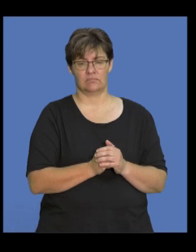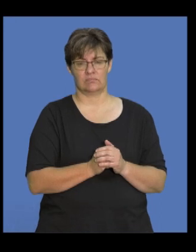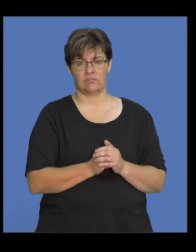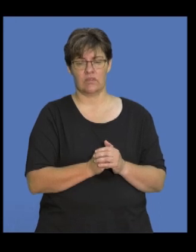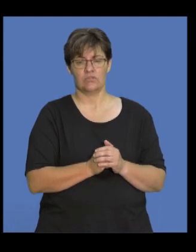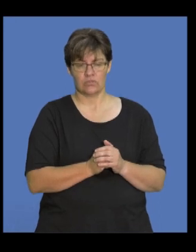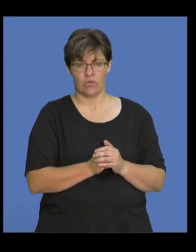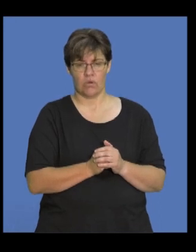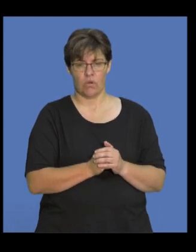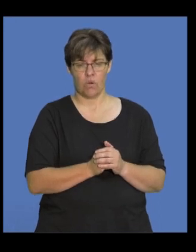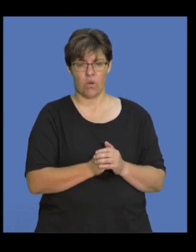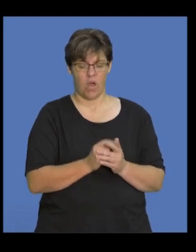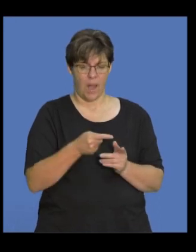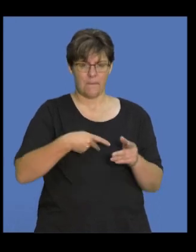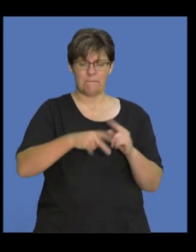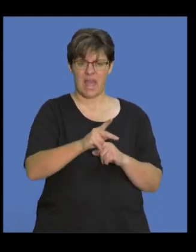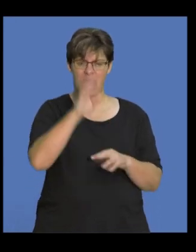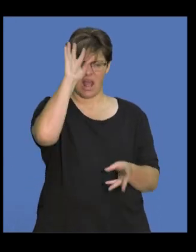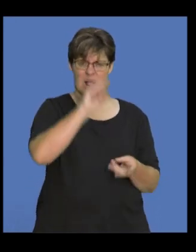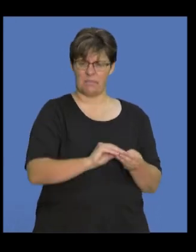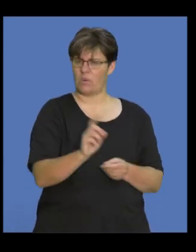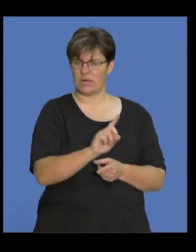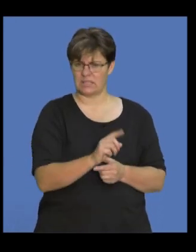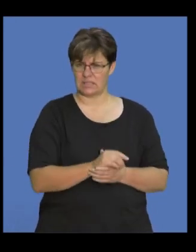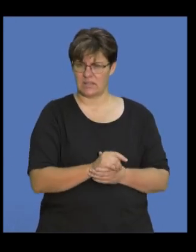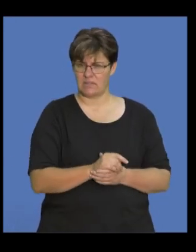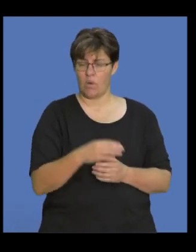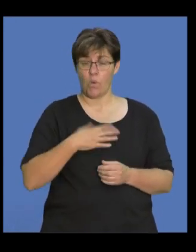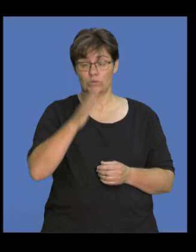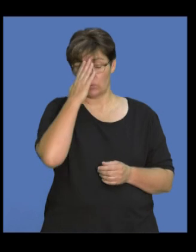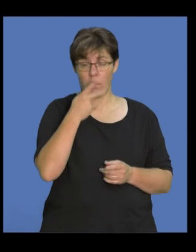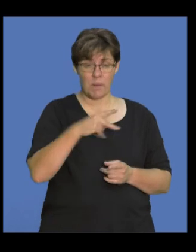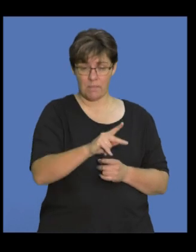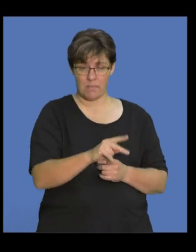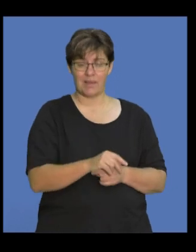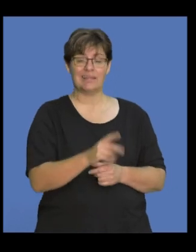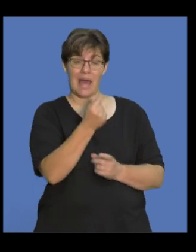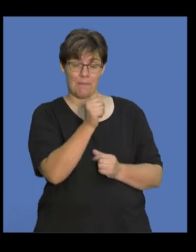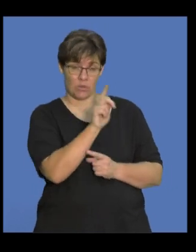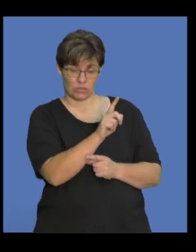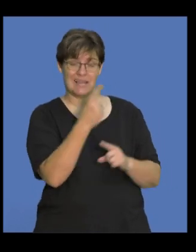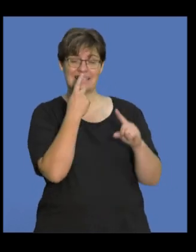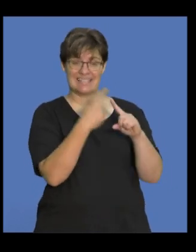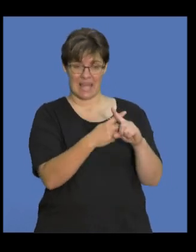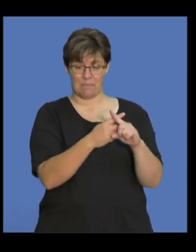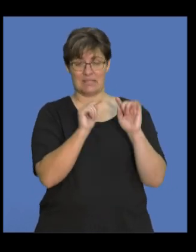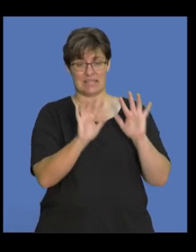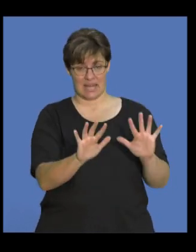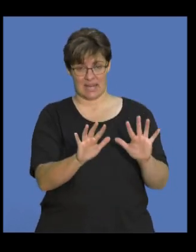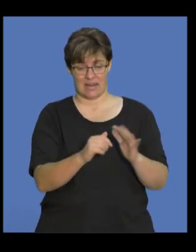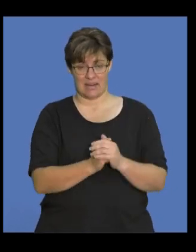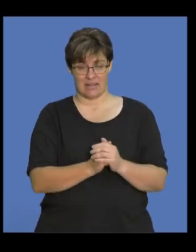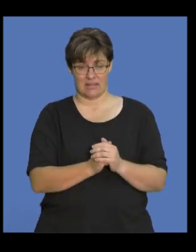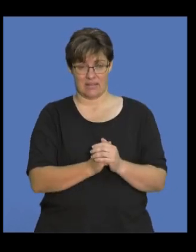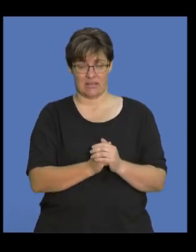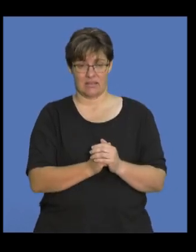pay for this notebook, right? For us to know what Sipho paid for this notebook, we'll take that amount, multiply it by 10,